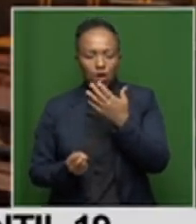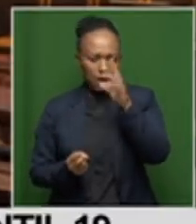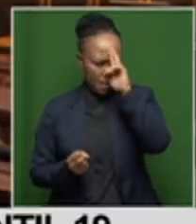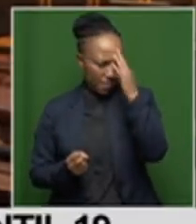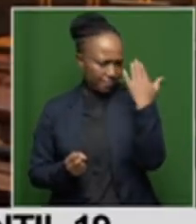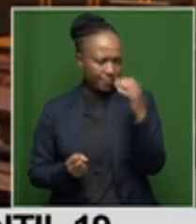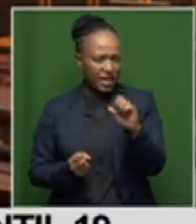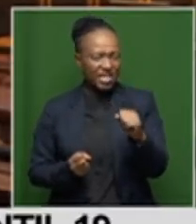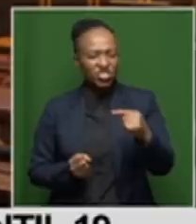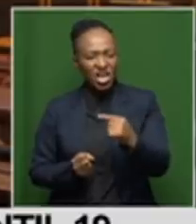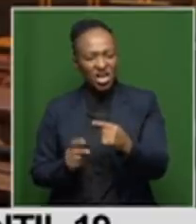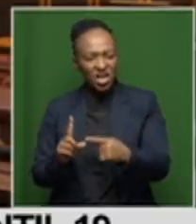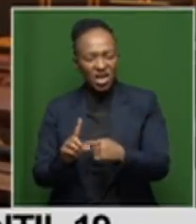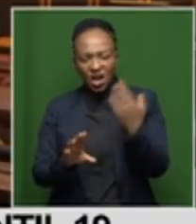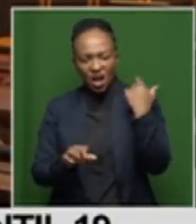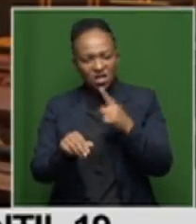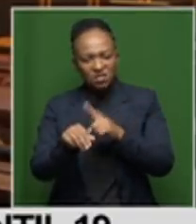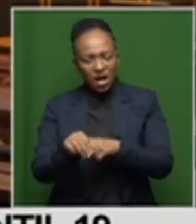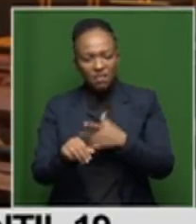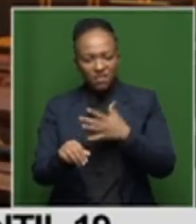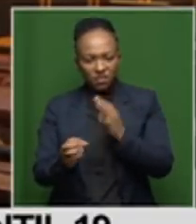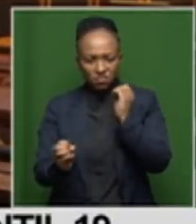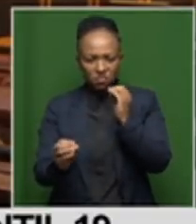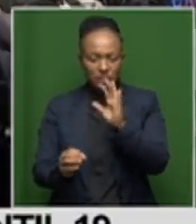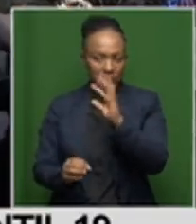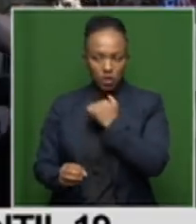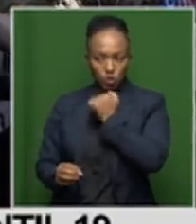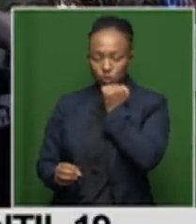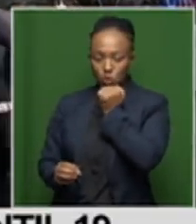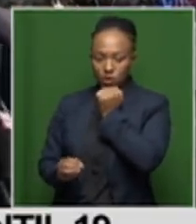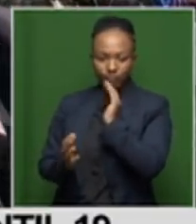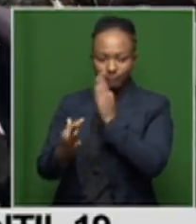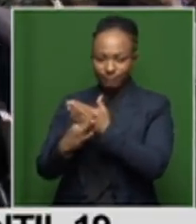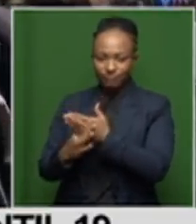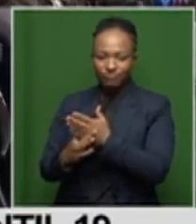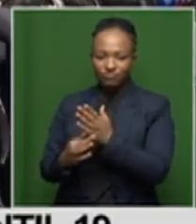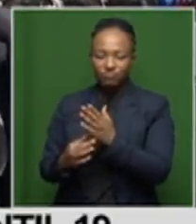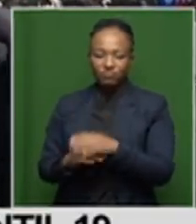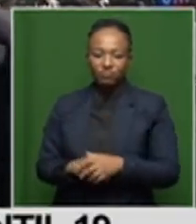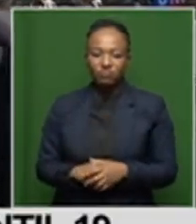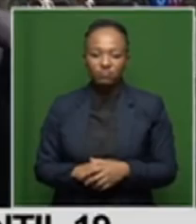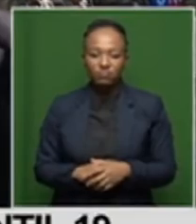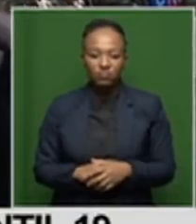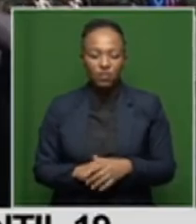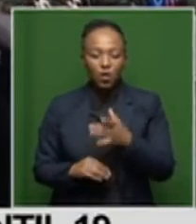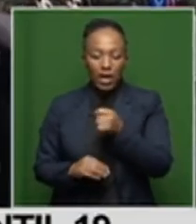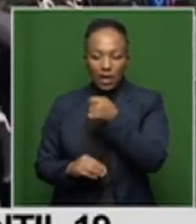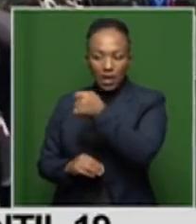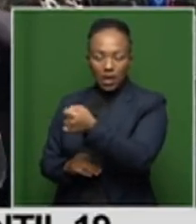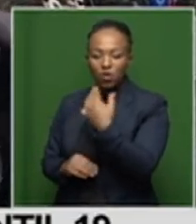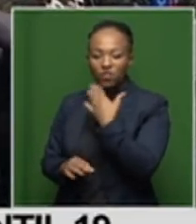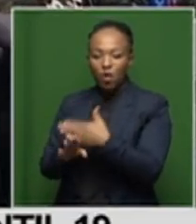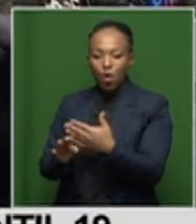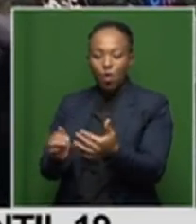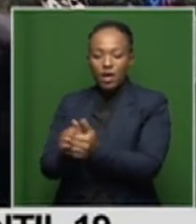last time made it clear that he was going to go to... Sorry, Mzwandile, let me interrupt you there. Apparently, we can cross over to our